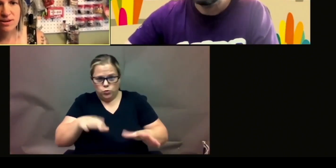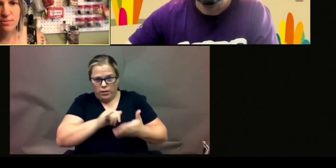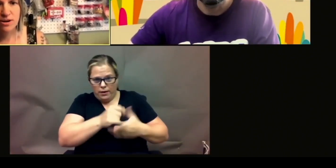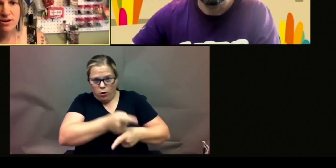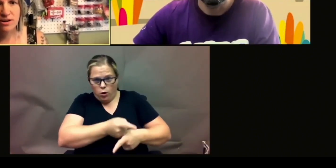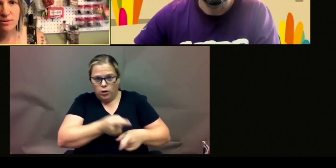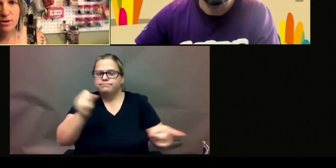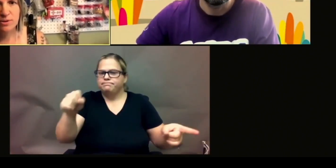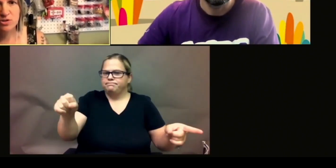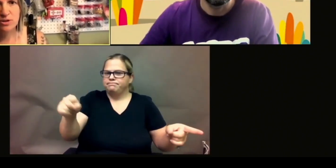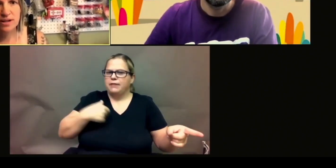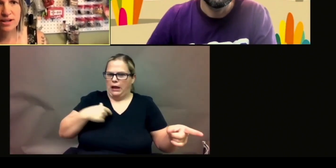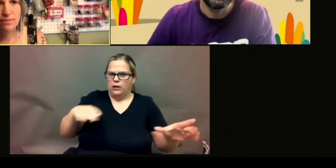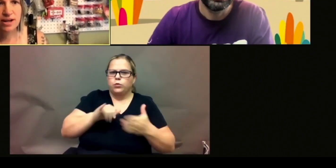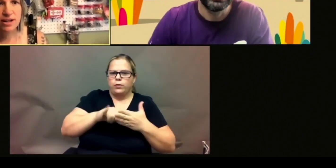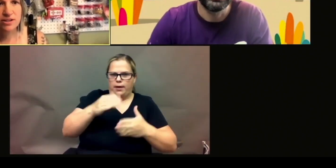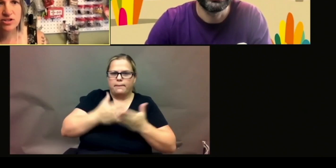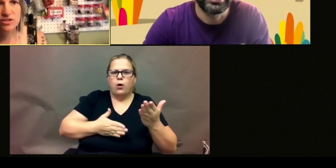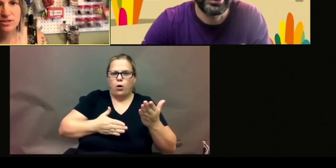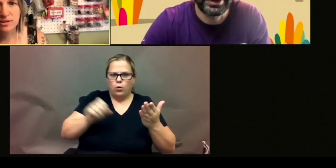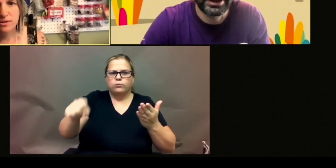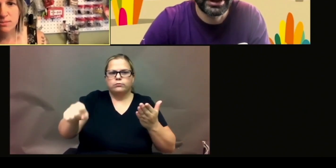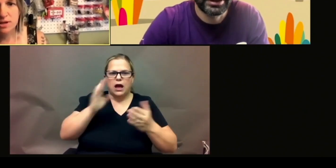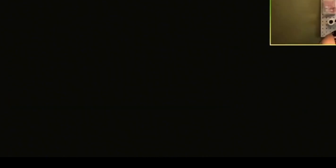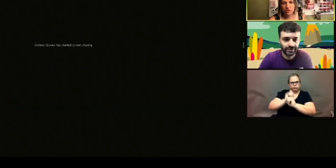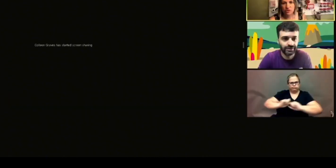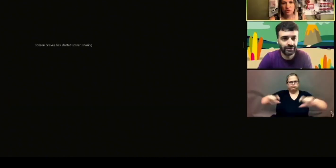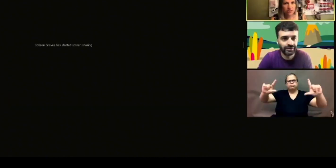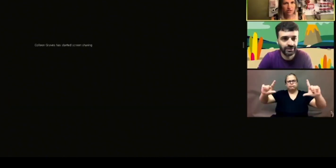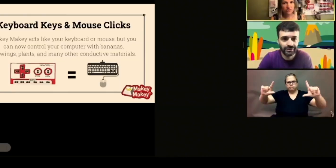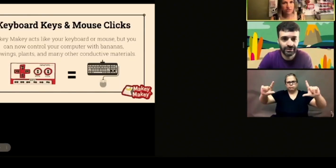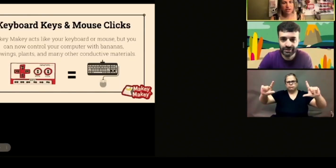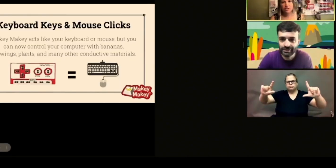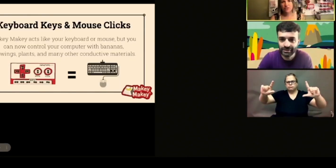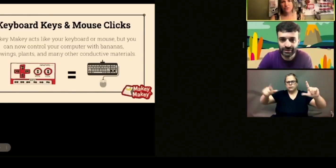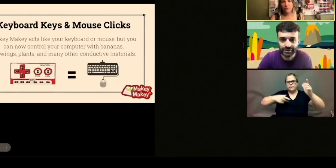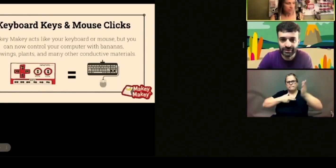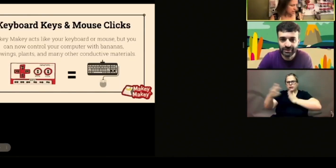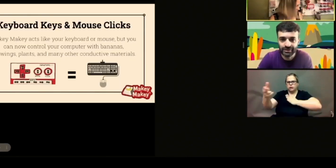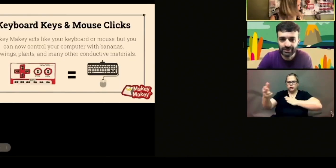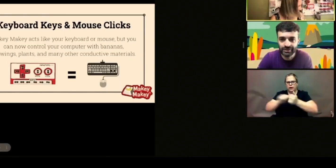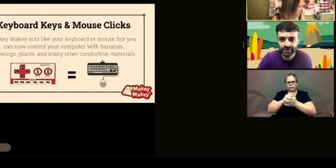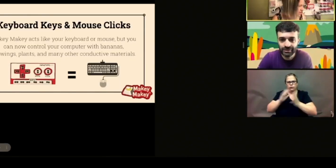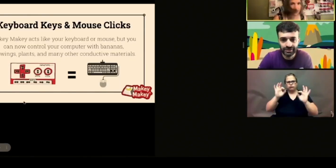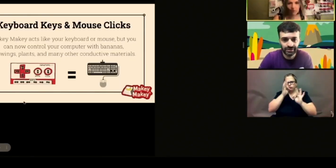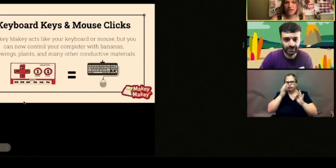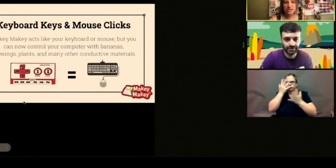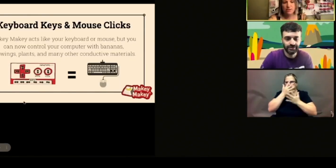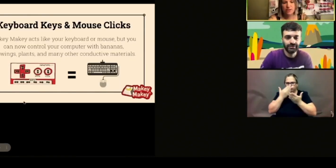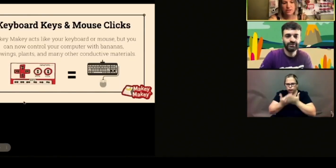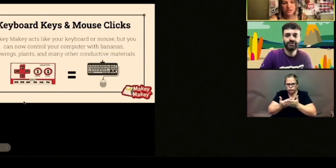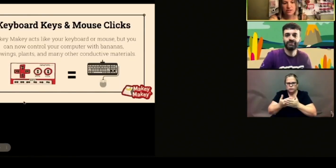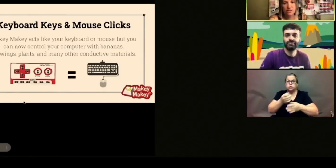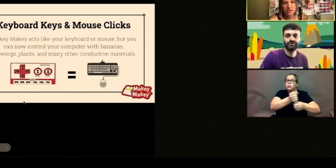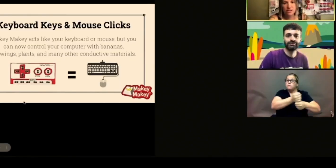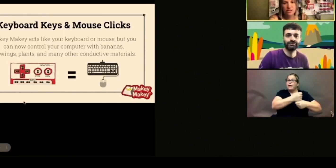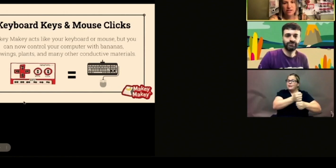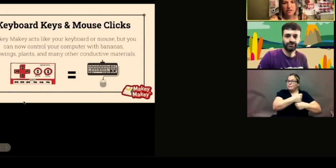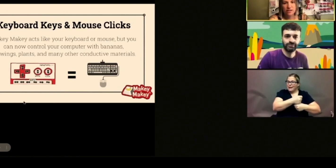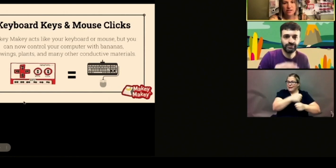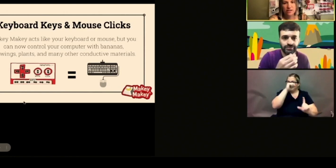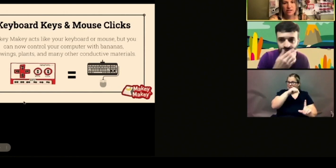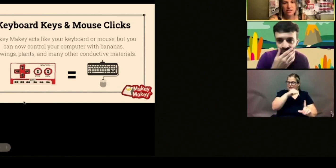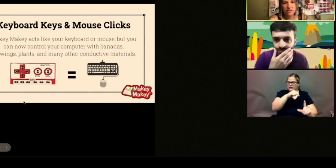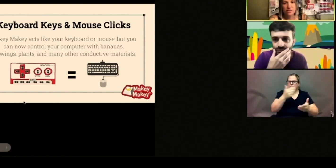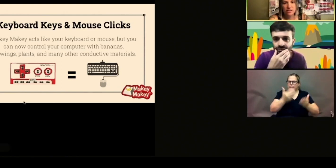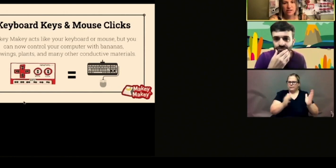going to do that part. And I'm going to bring my screen back up. I had to just make sure everything looked okay. So Makey Makey, in fact, I might be kind